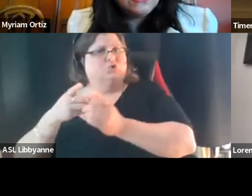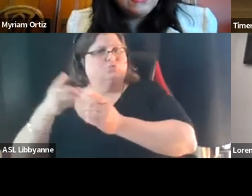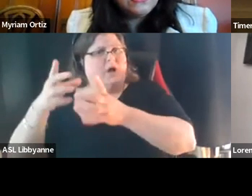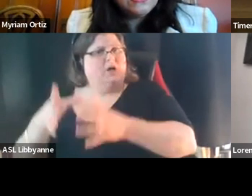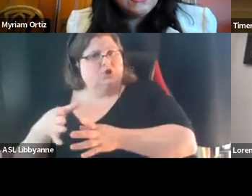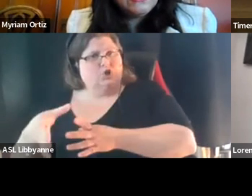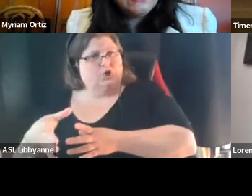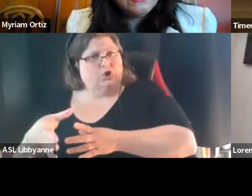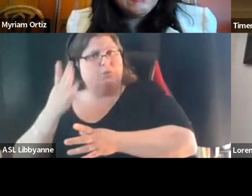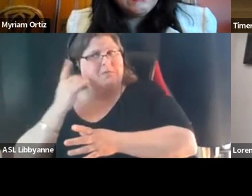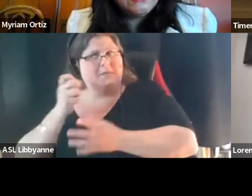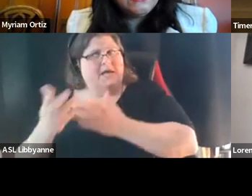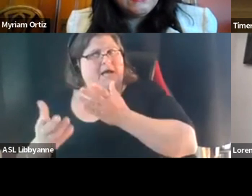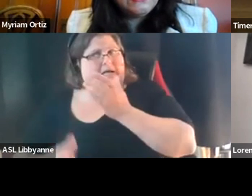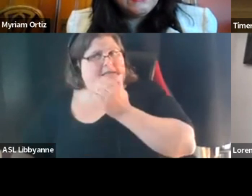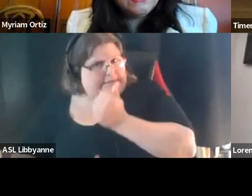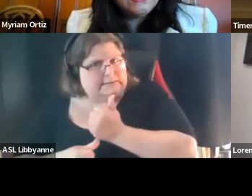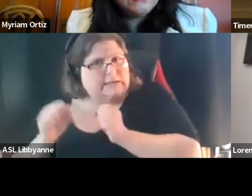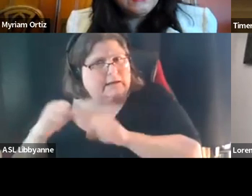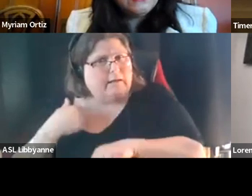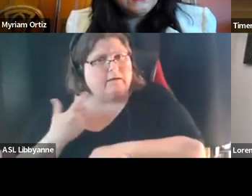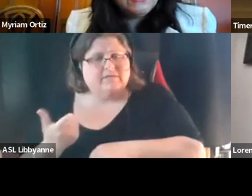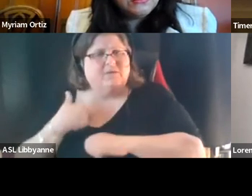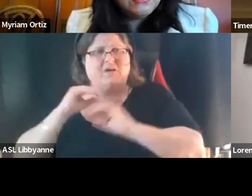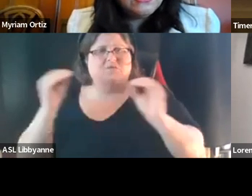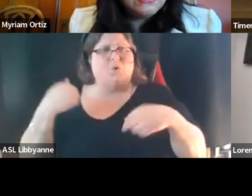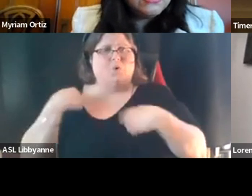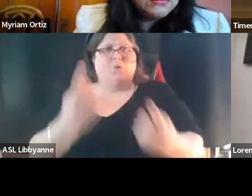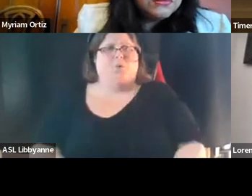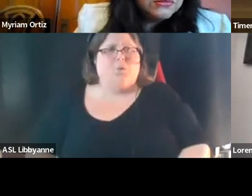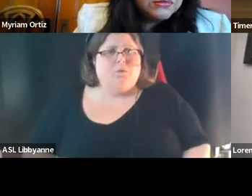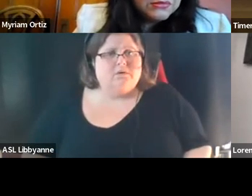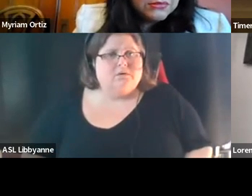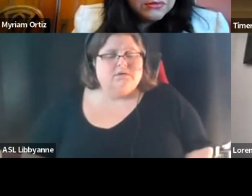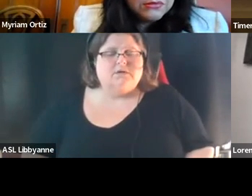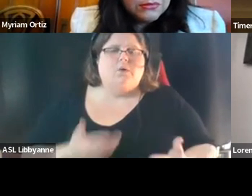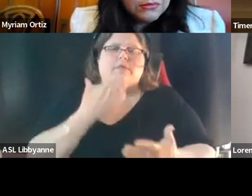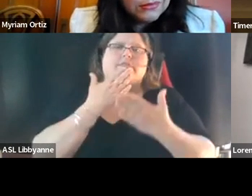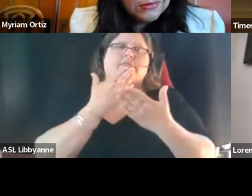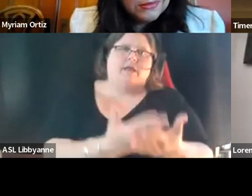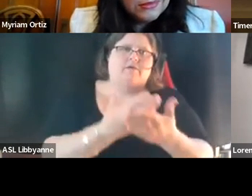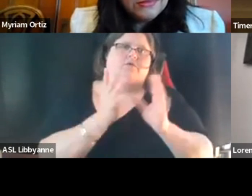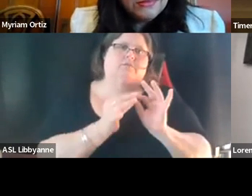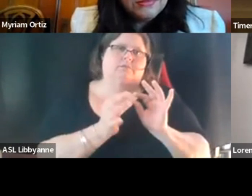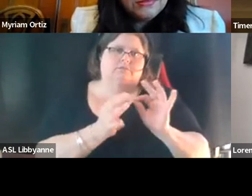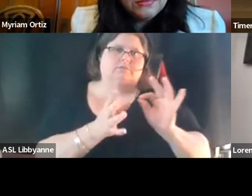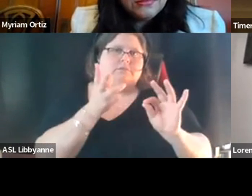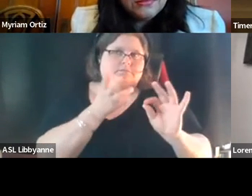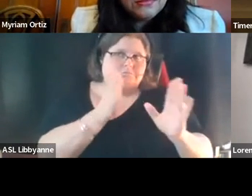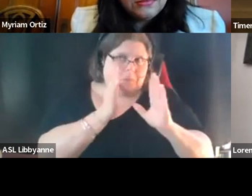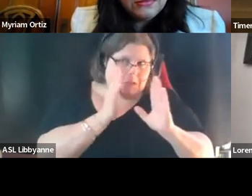had for decades. So I thank you for listening. I hope you will take it to heart.